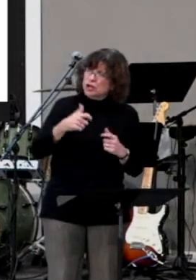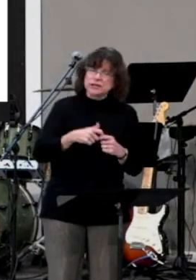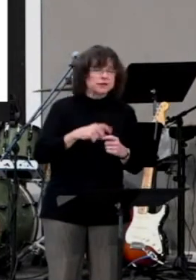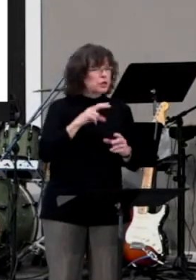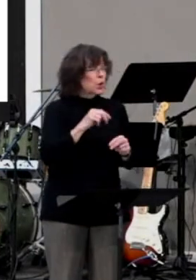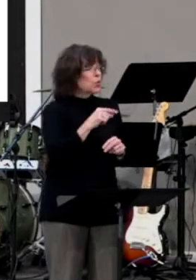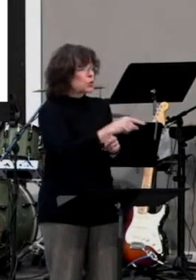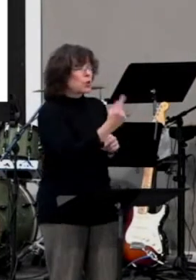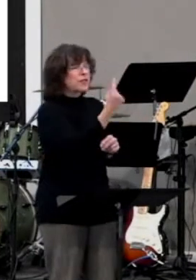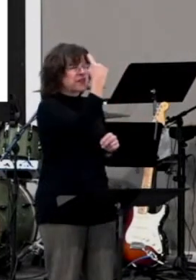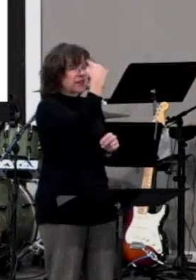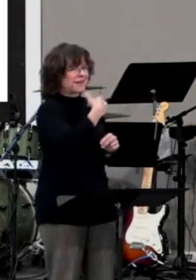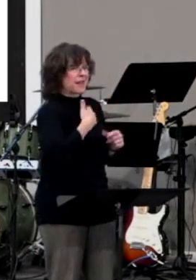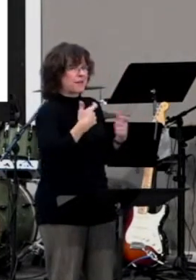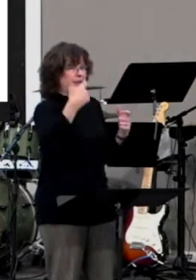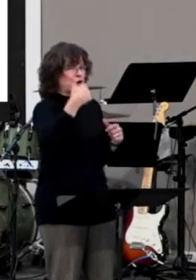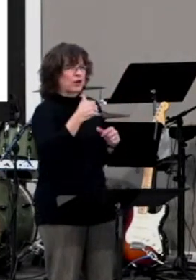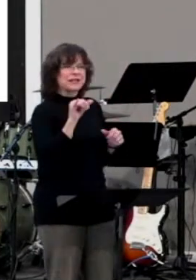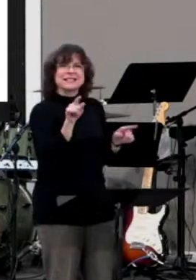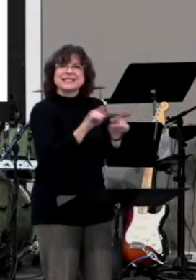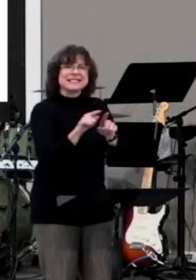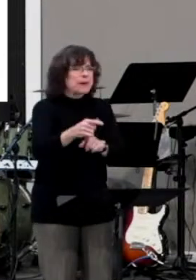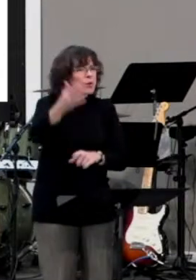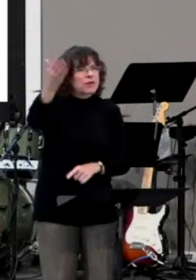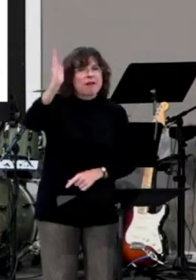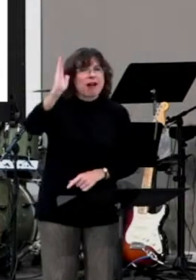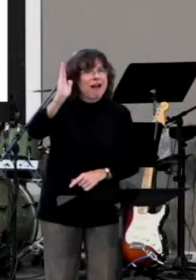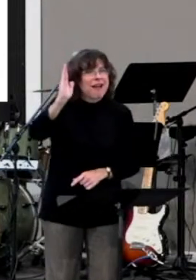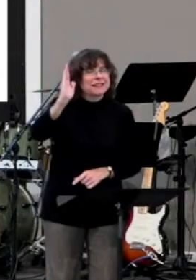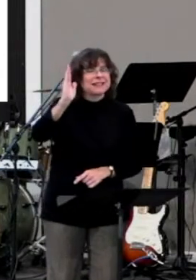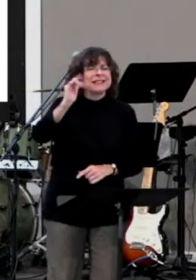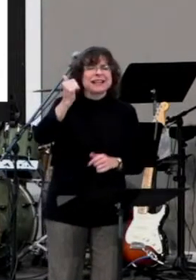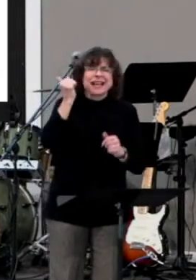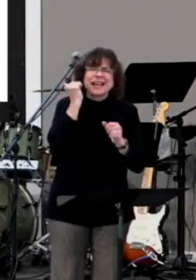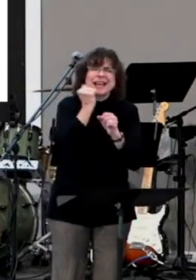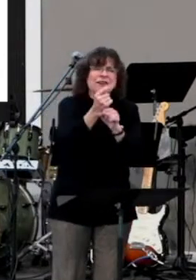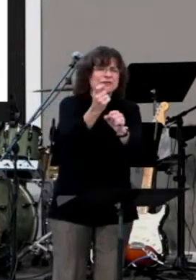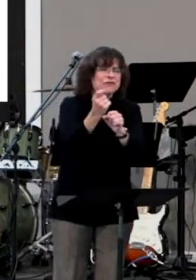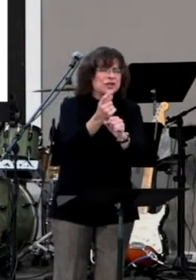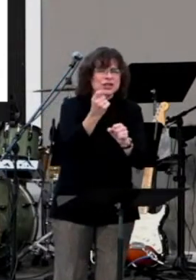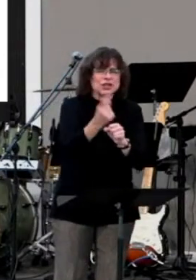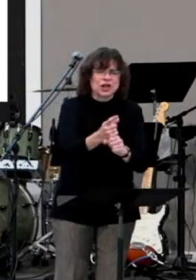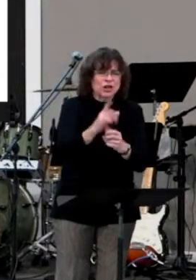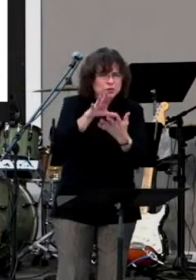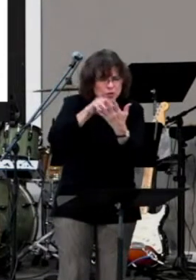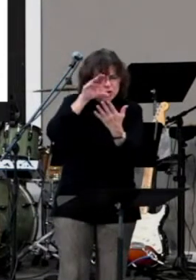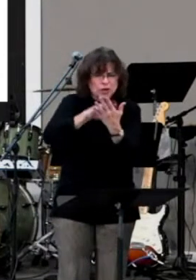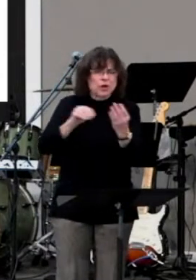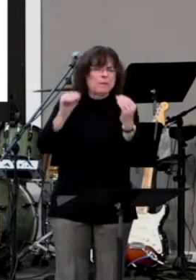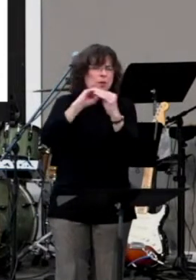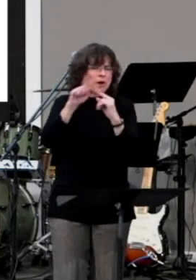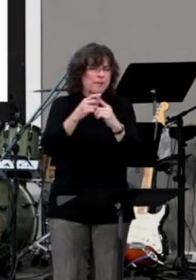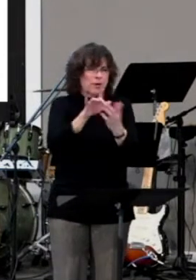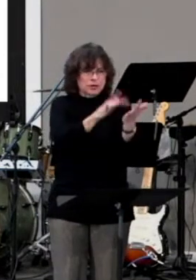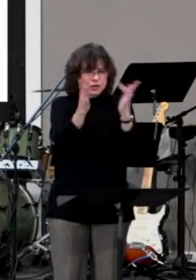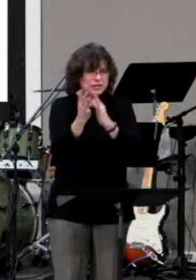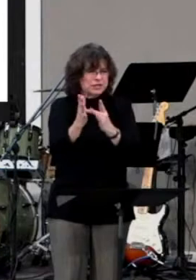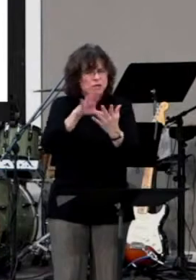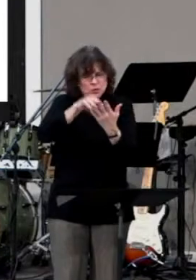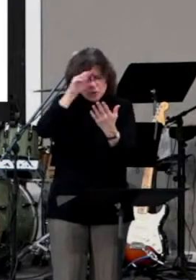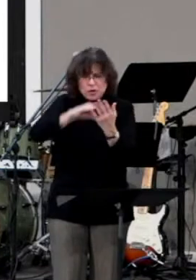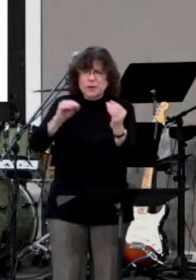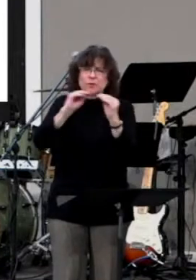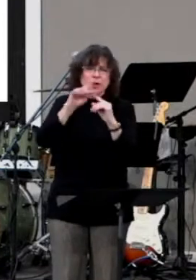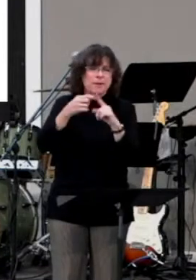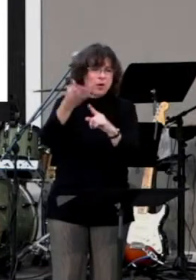walk with God in fellowship and in communion with Him, our understanding of who Jesus is and what He has done grows and grows and